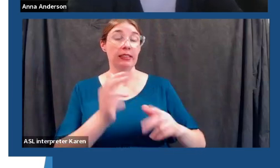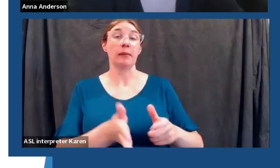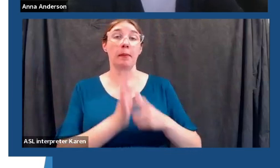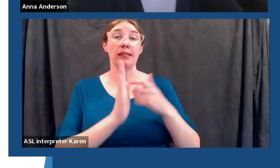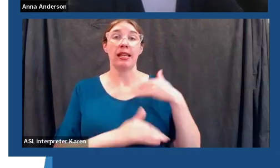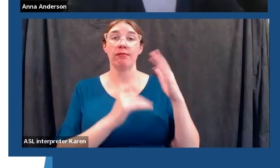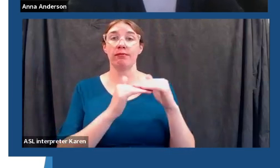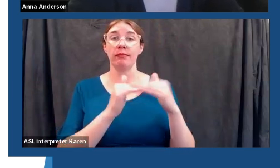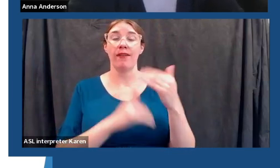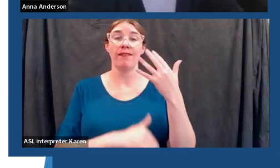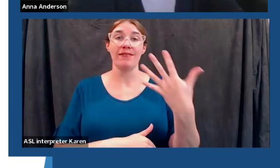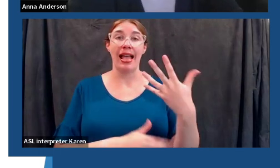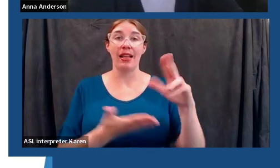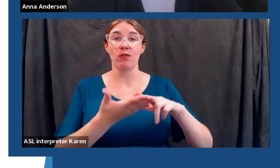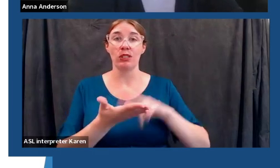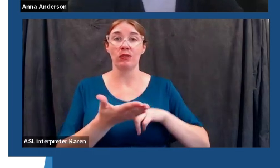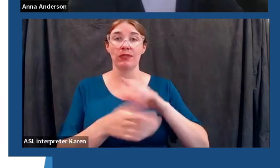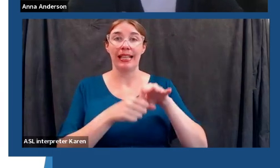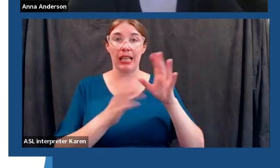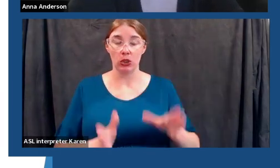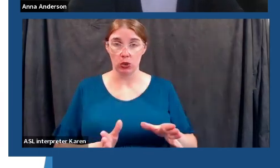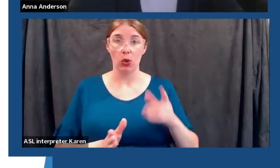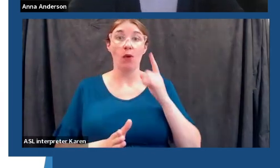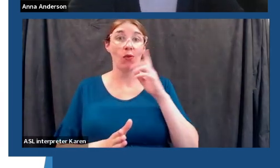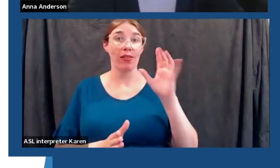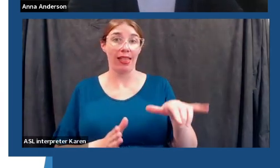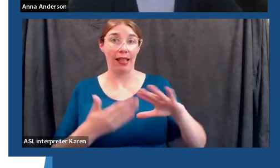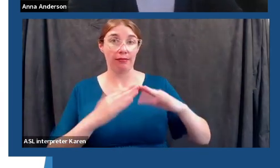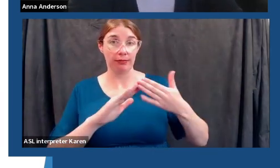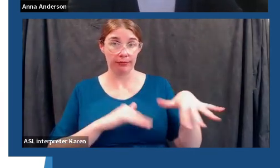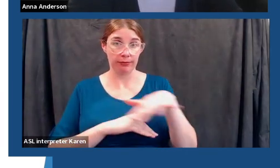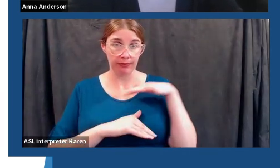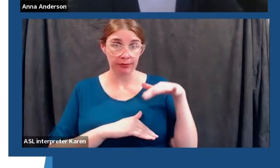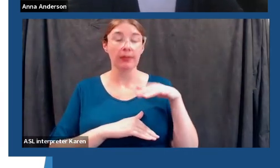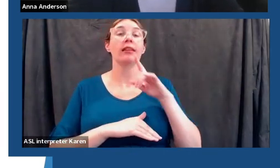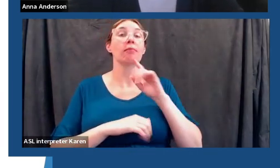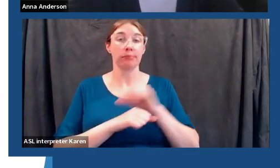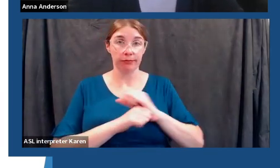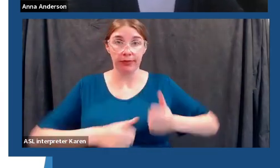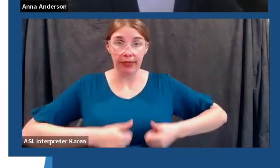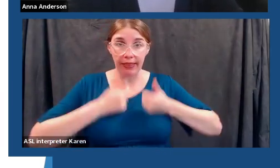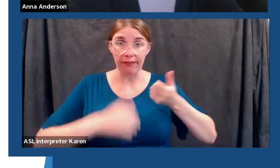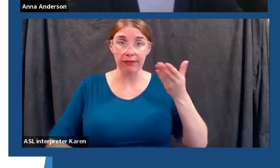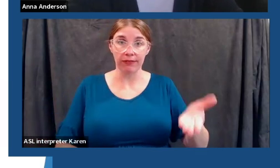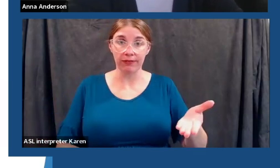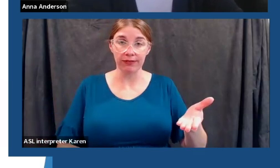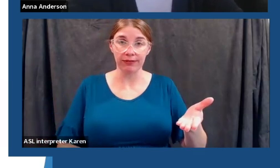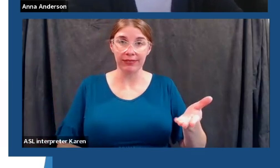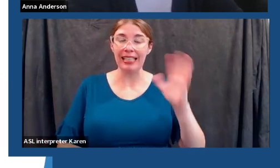electors of the municipality who are occupants of the facility. So that's kind of a